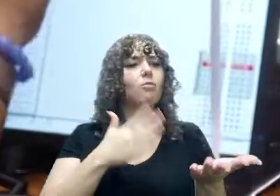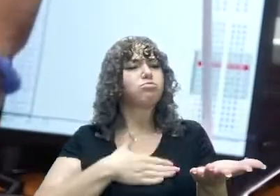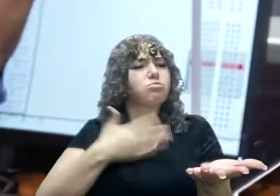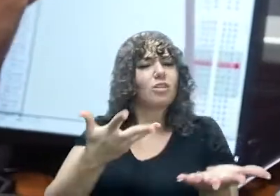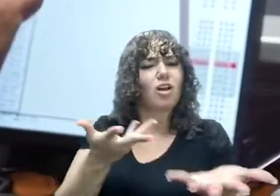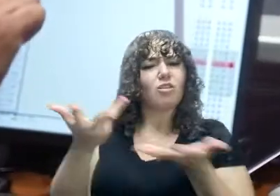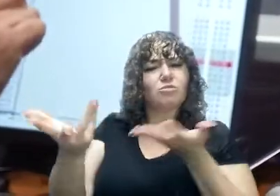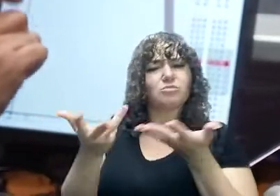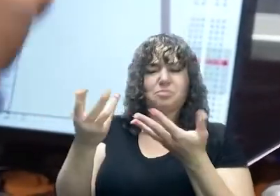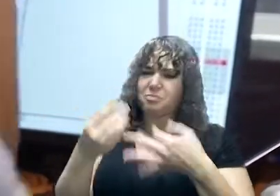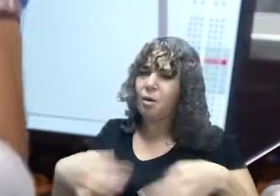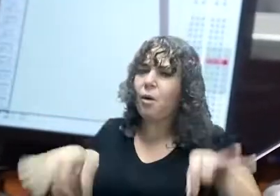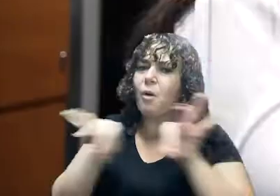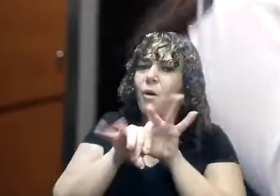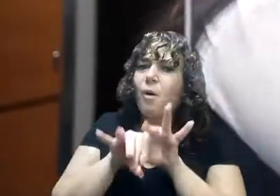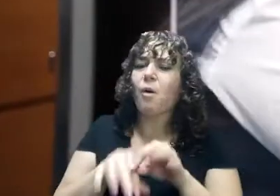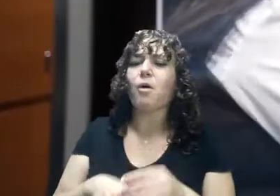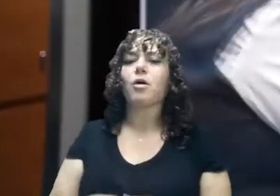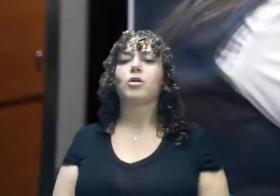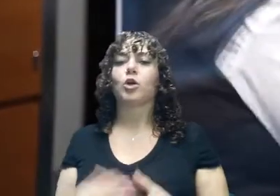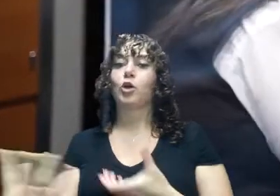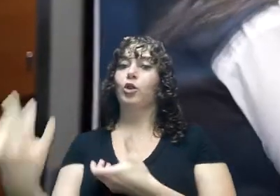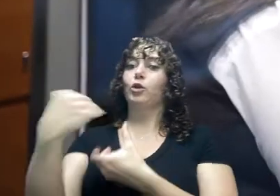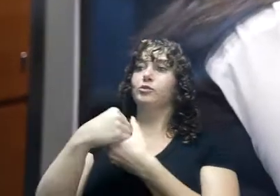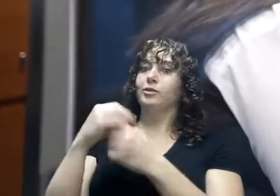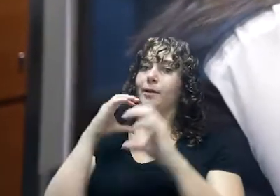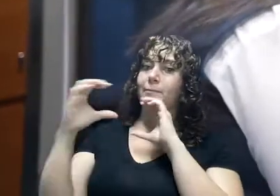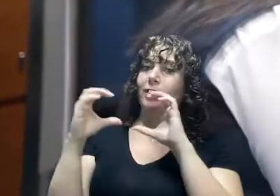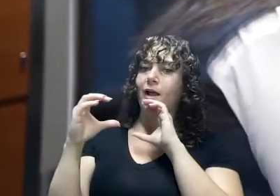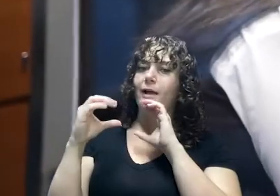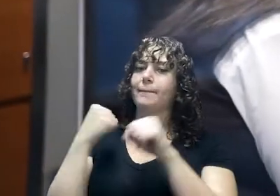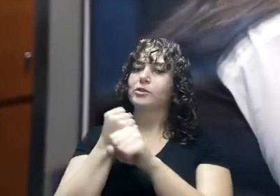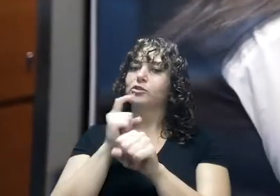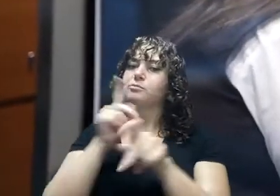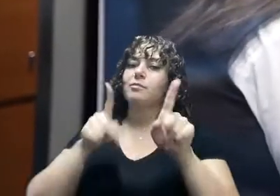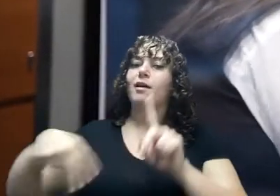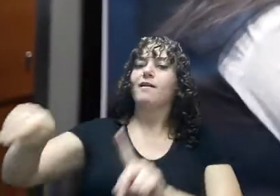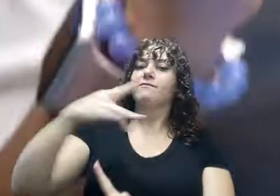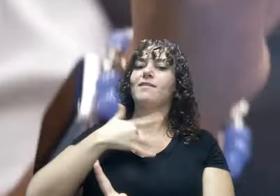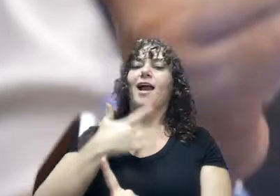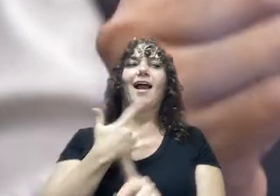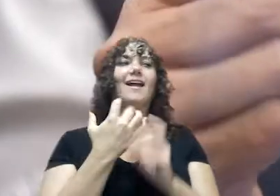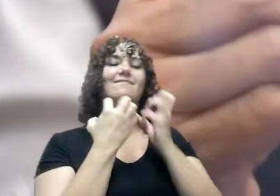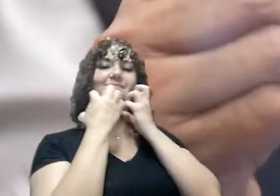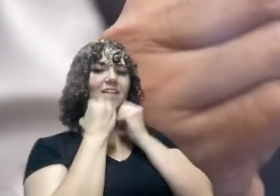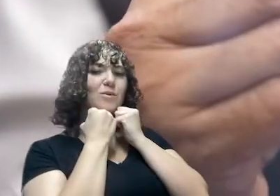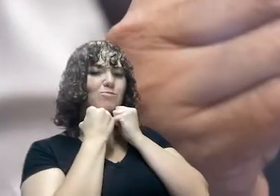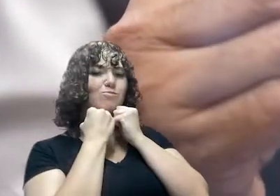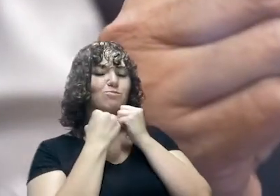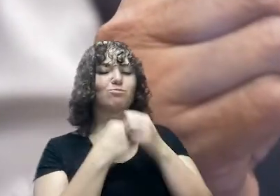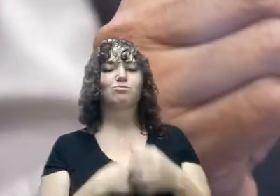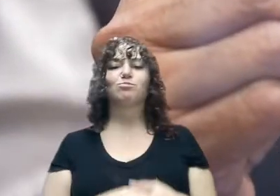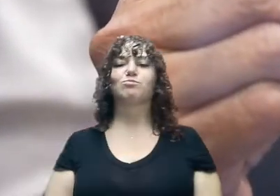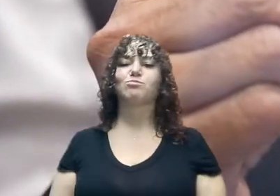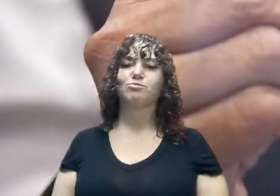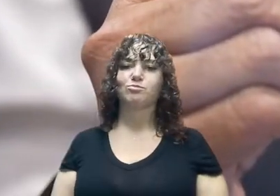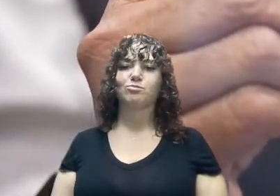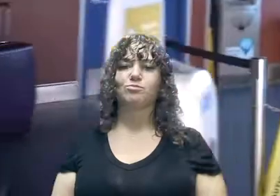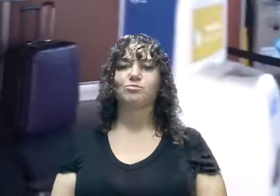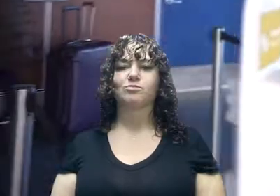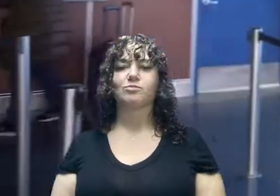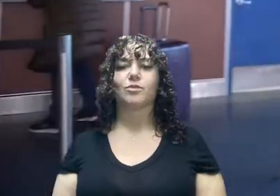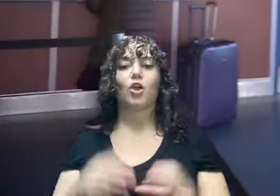intentions and willingness to learn are essential. Inclusive communication ensures people with disabilities feel valued.